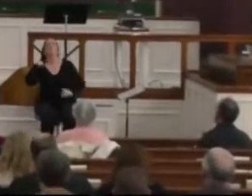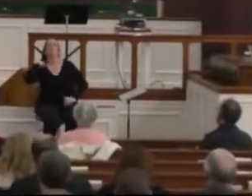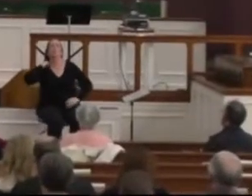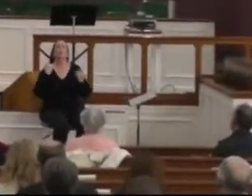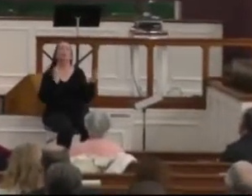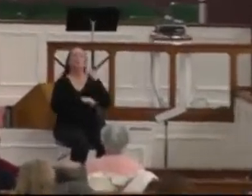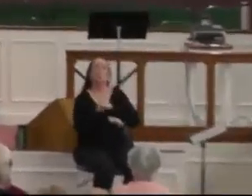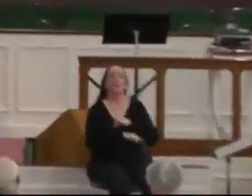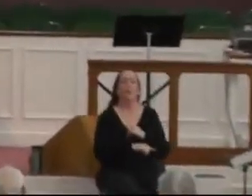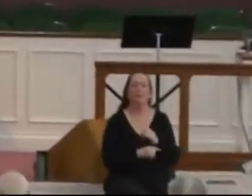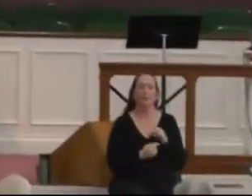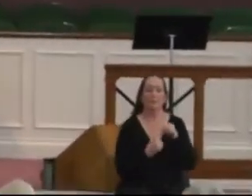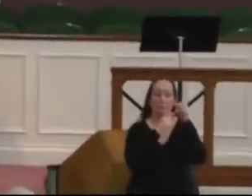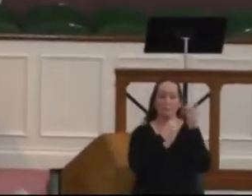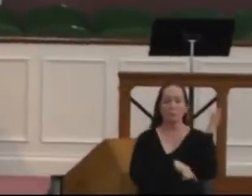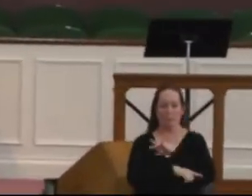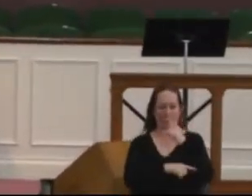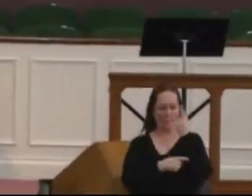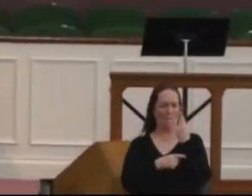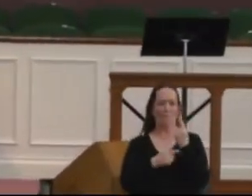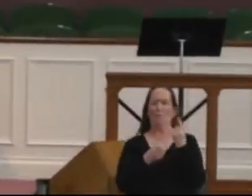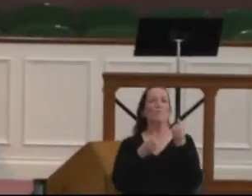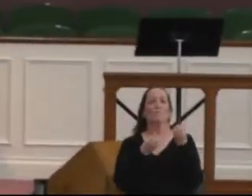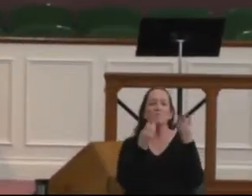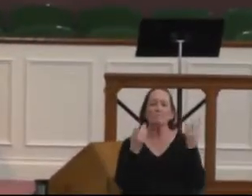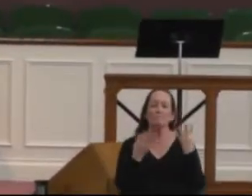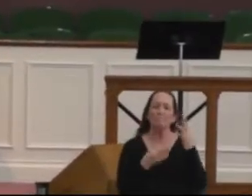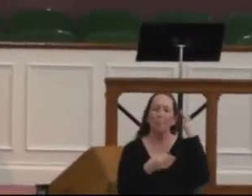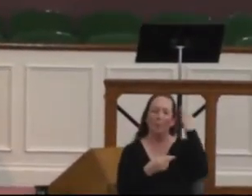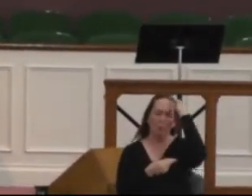of reasons. And,